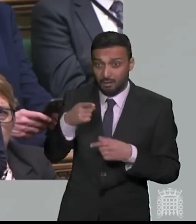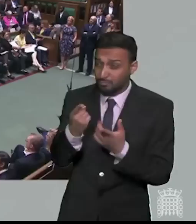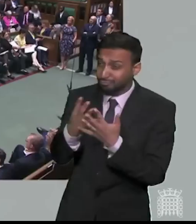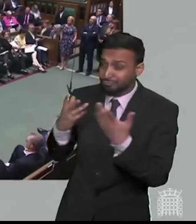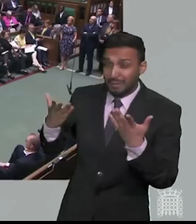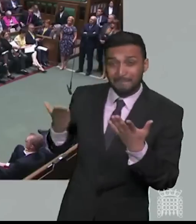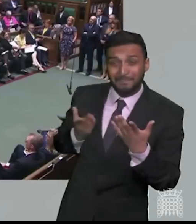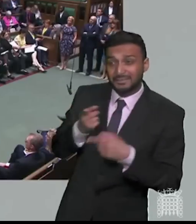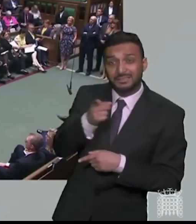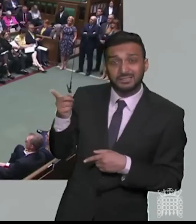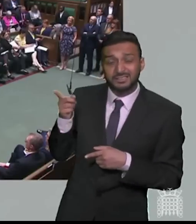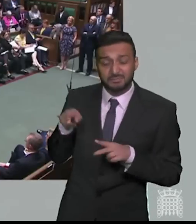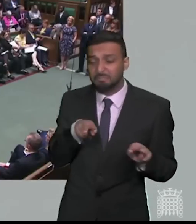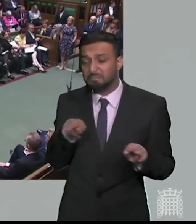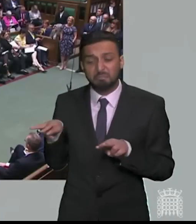UK?